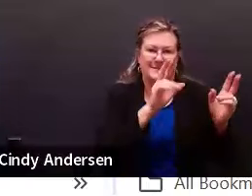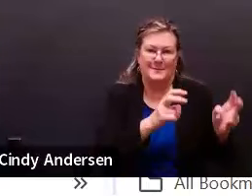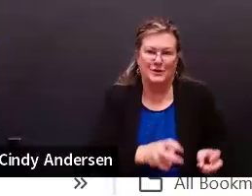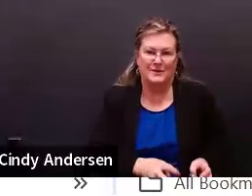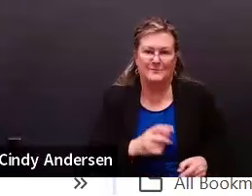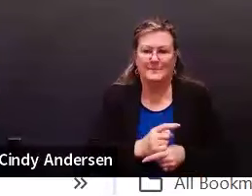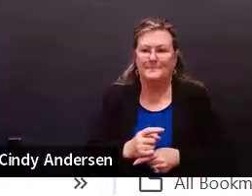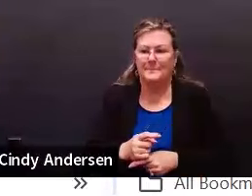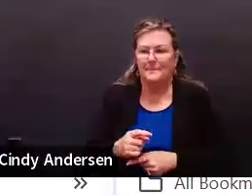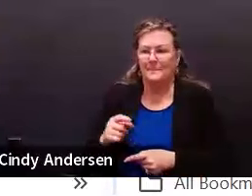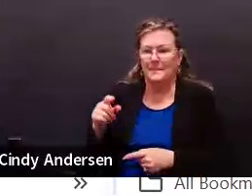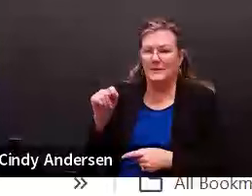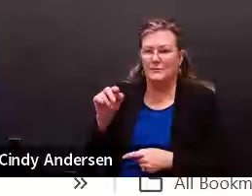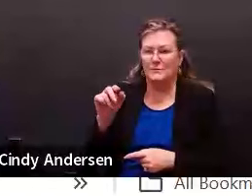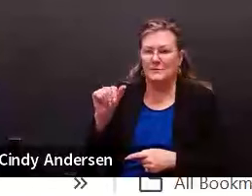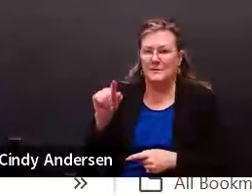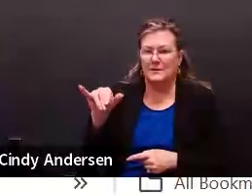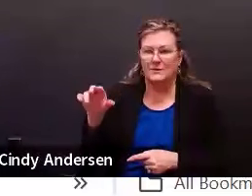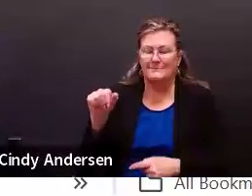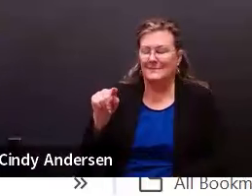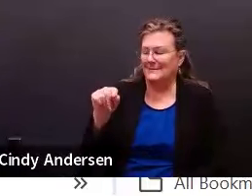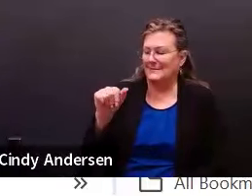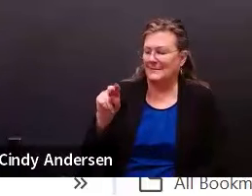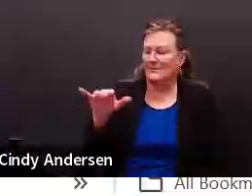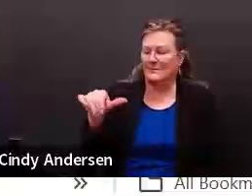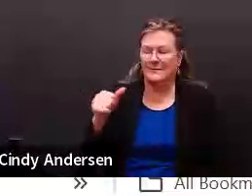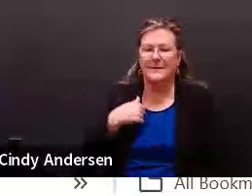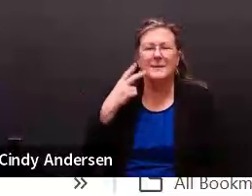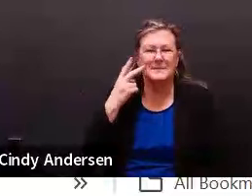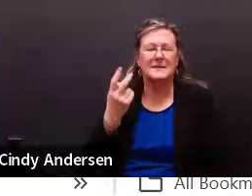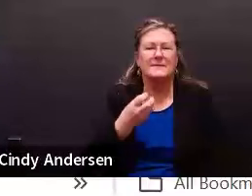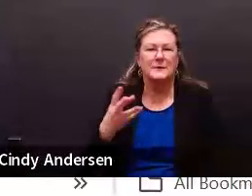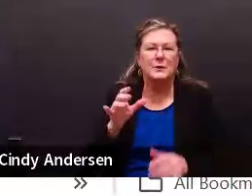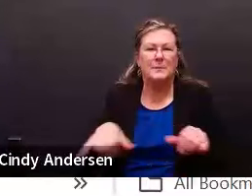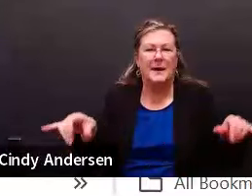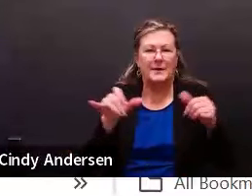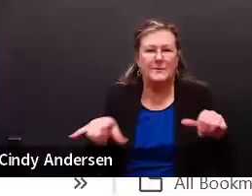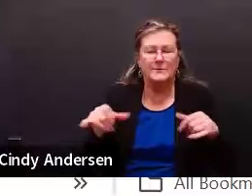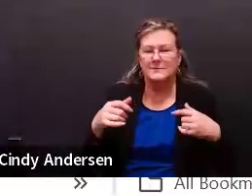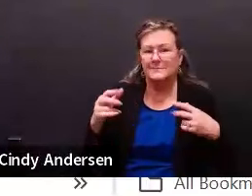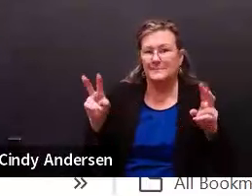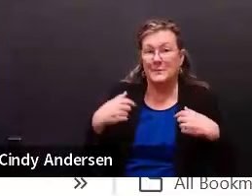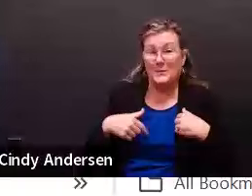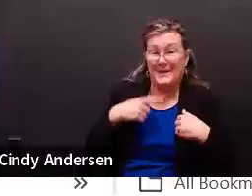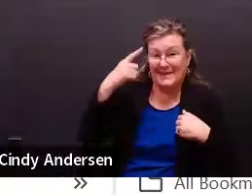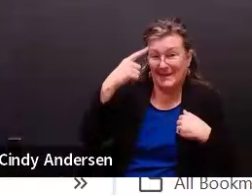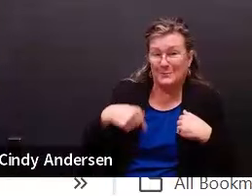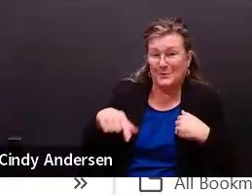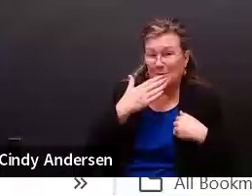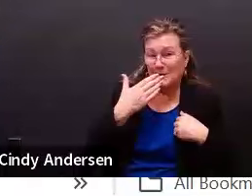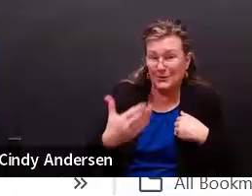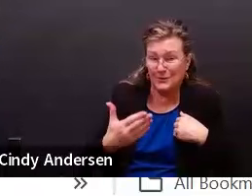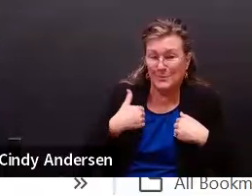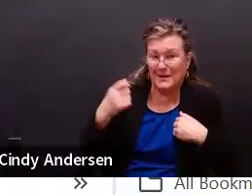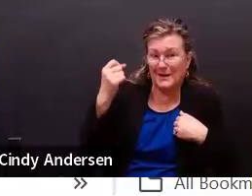post-high, that's so, and I'm just seeing like a couple patterns. I'm seeing like, we think we're doing good. We understand what we're doing.